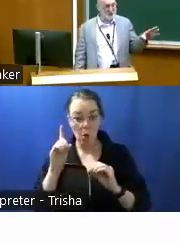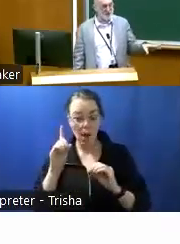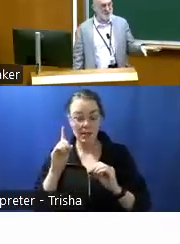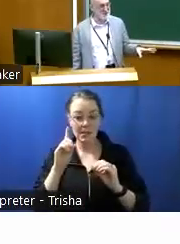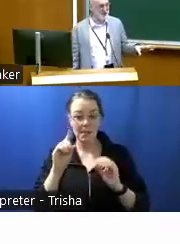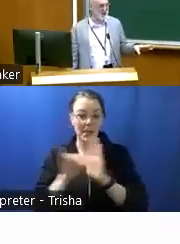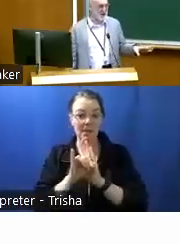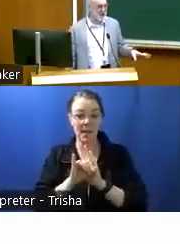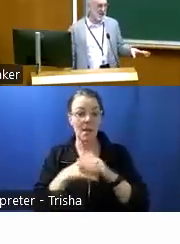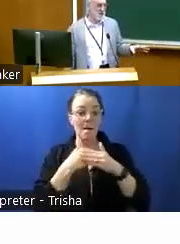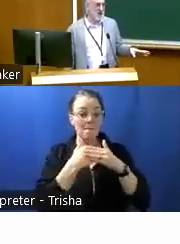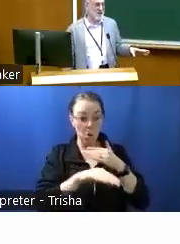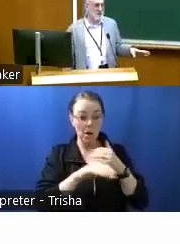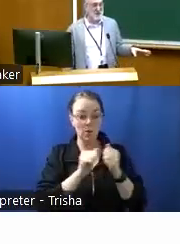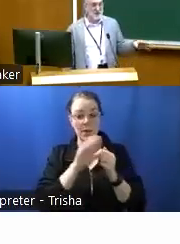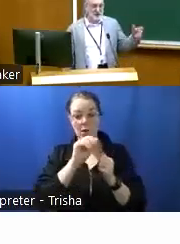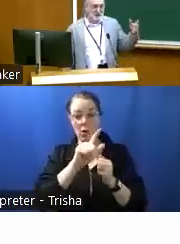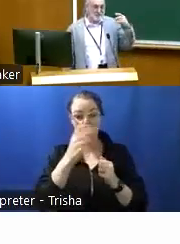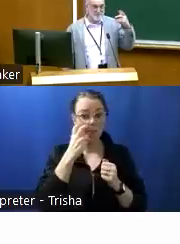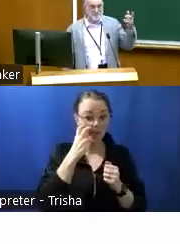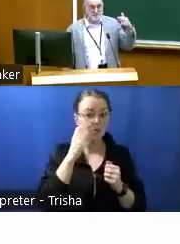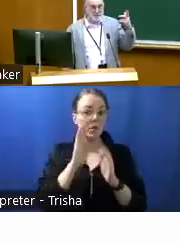blindness who develops schizophrenia. And the rate of